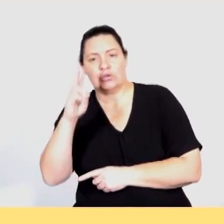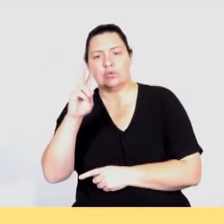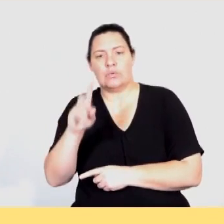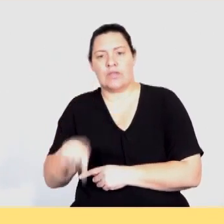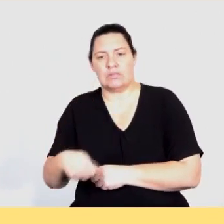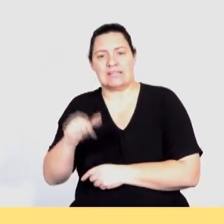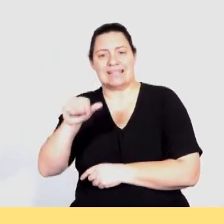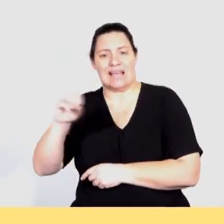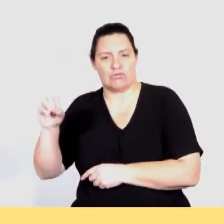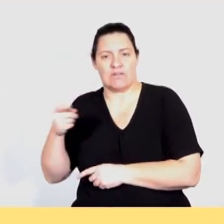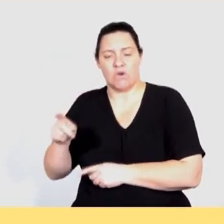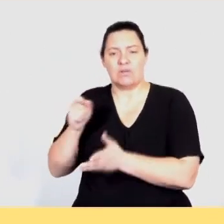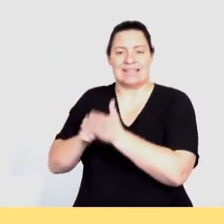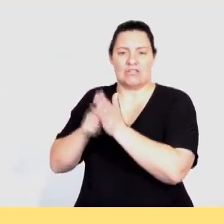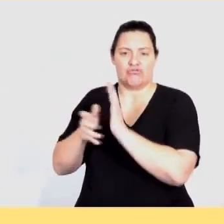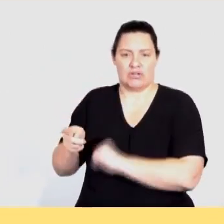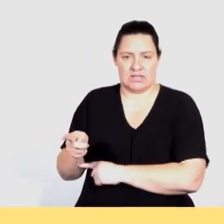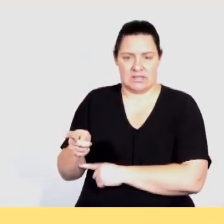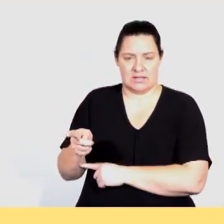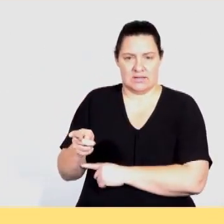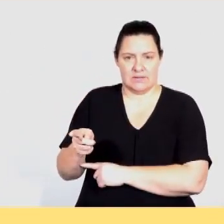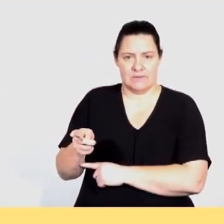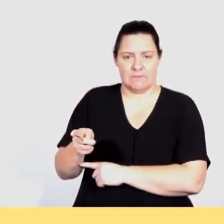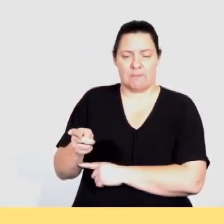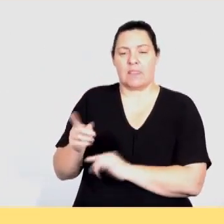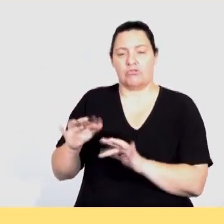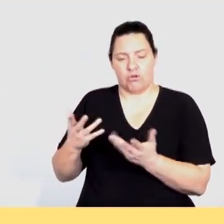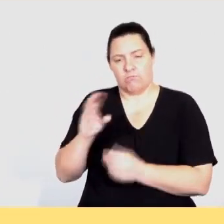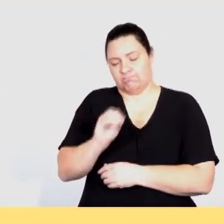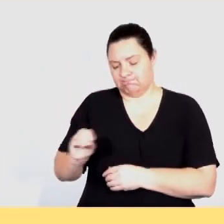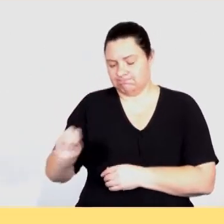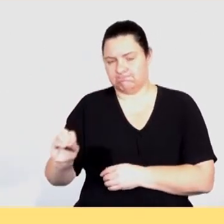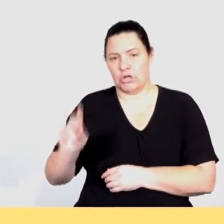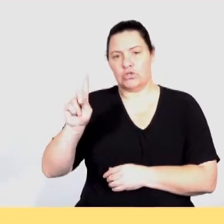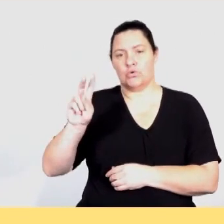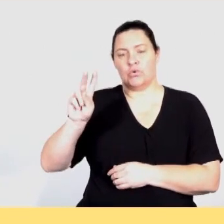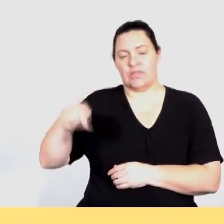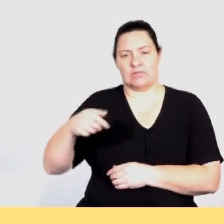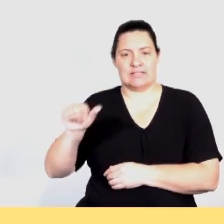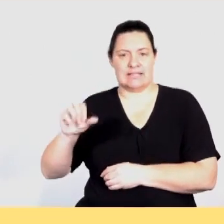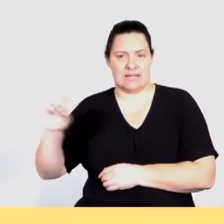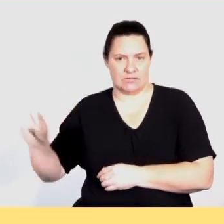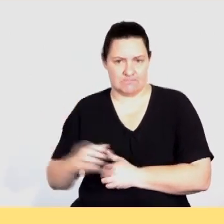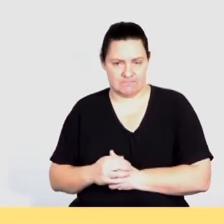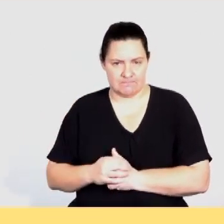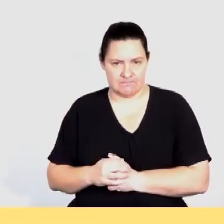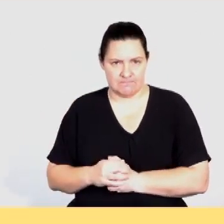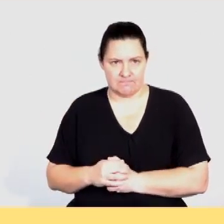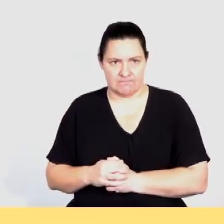the other 2,600 is for your stationery. So I'm coming here to stationery and I'm going to have